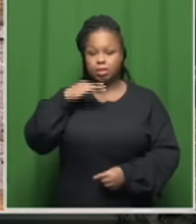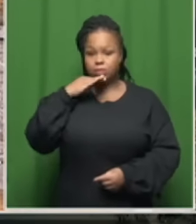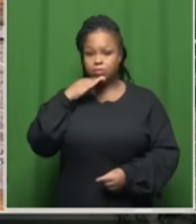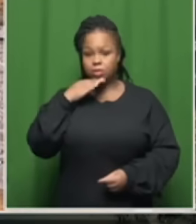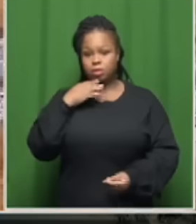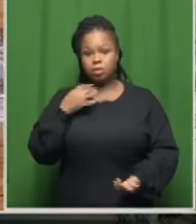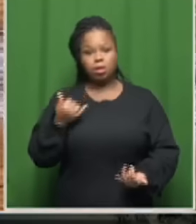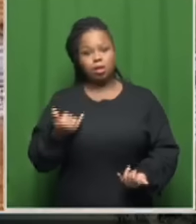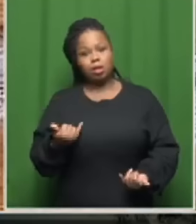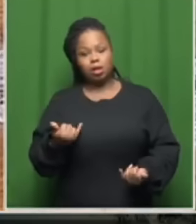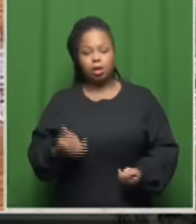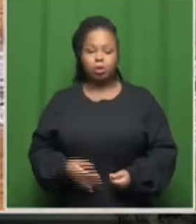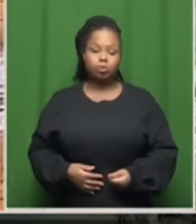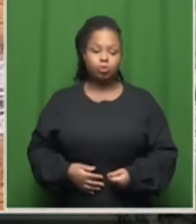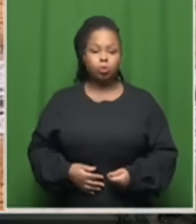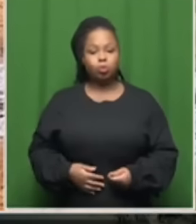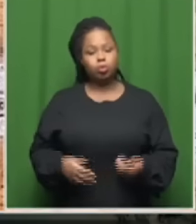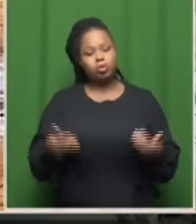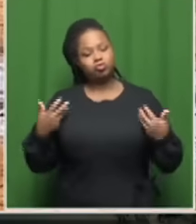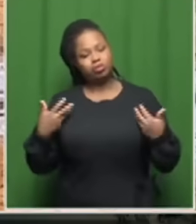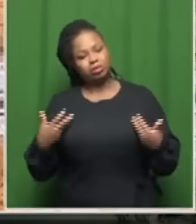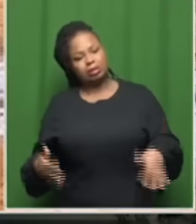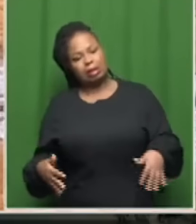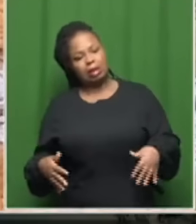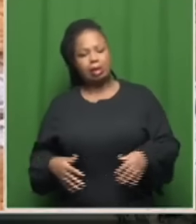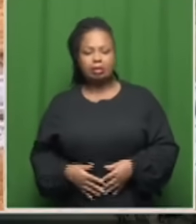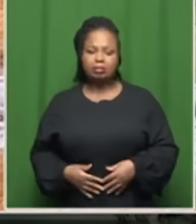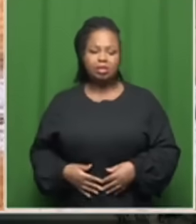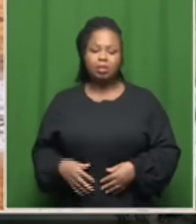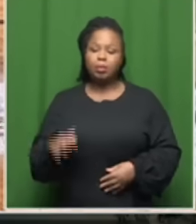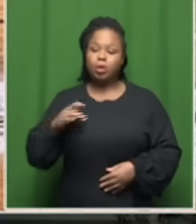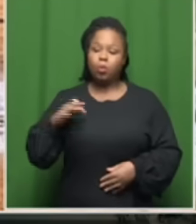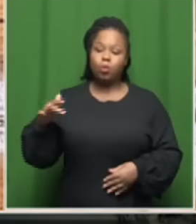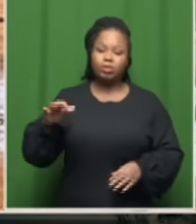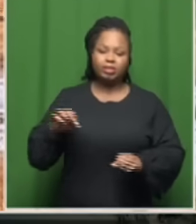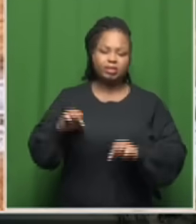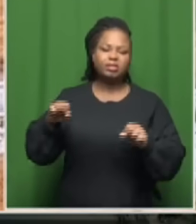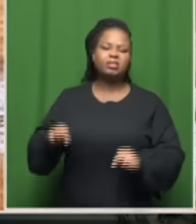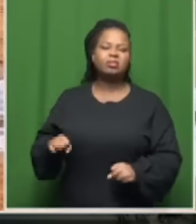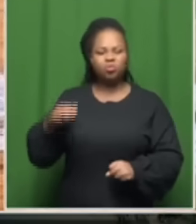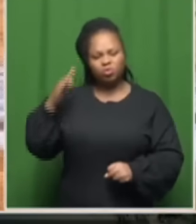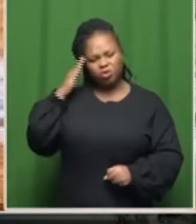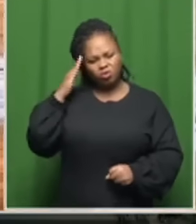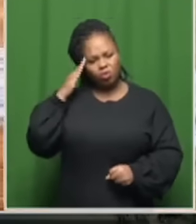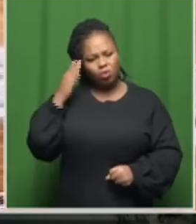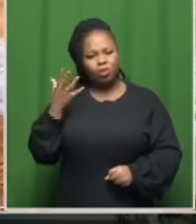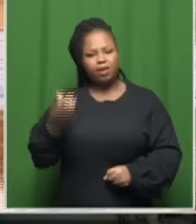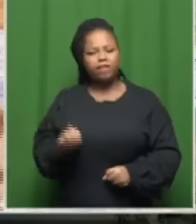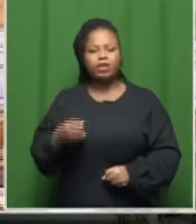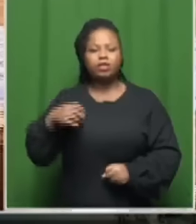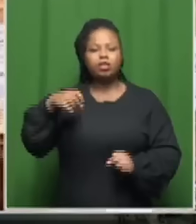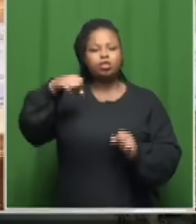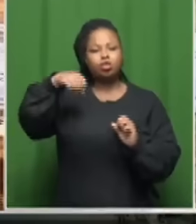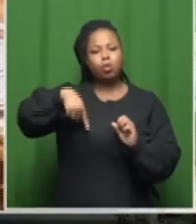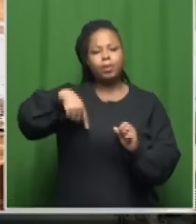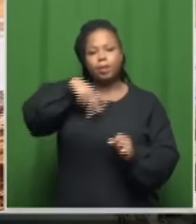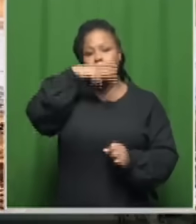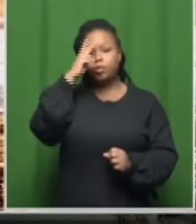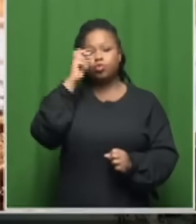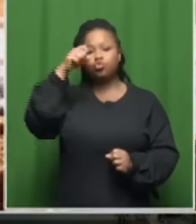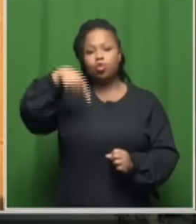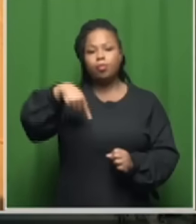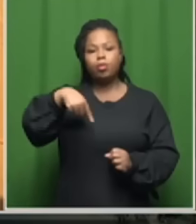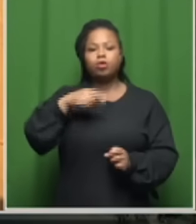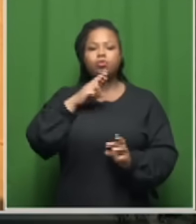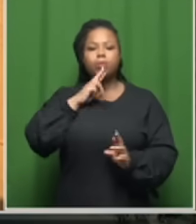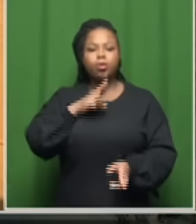that we must not be concerned about our water system. We produce the drop reports. Our blue drop, which is the issues of